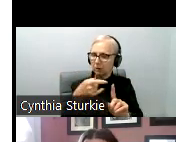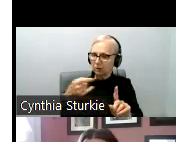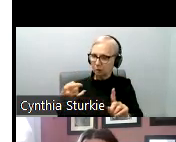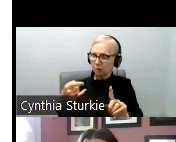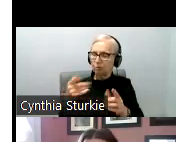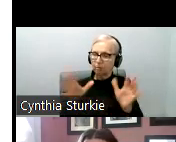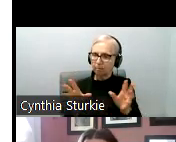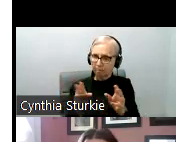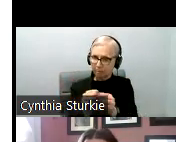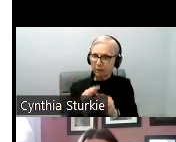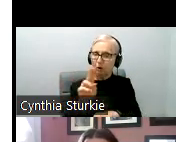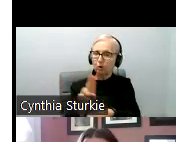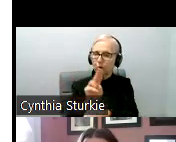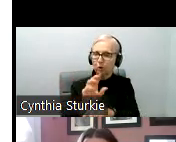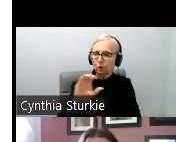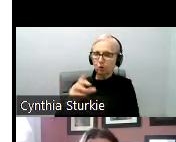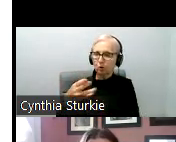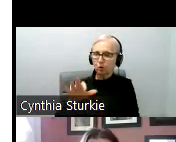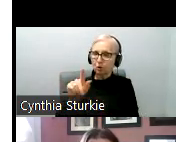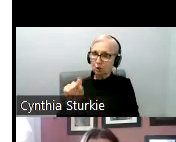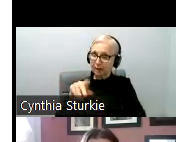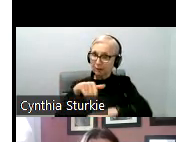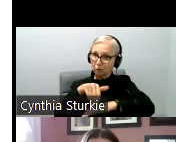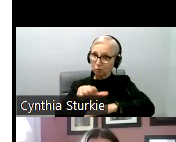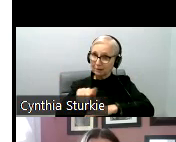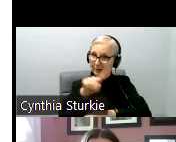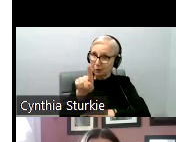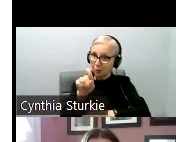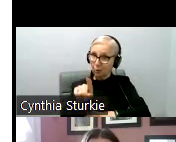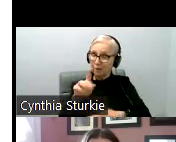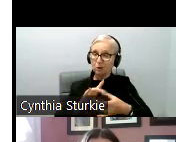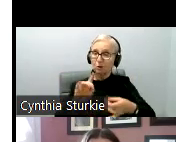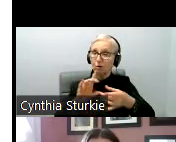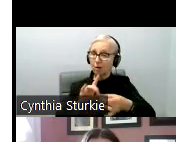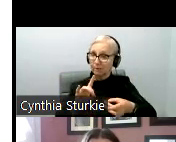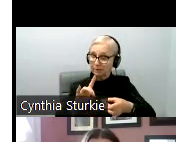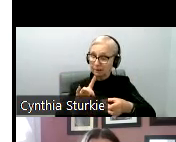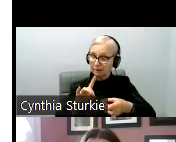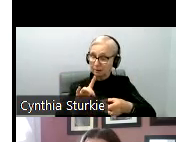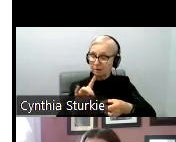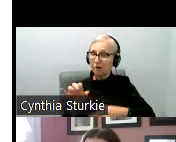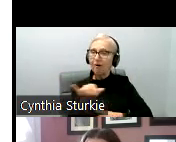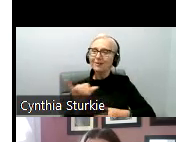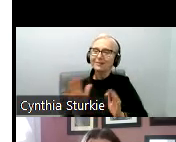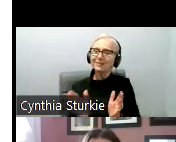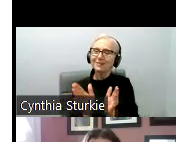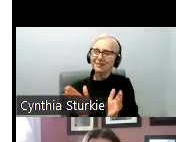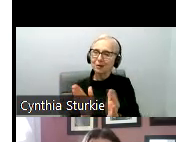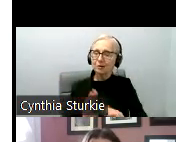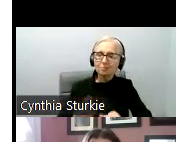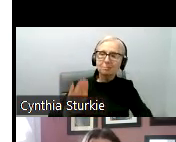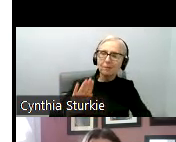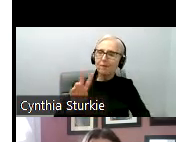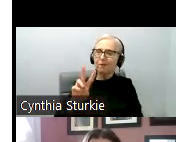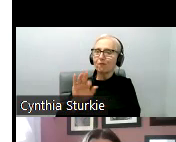can use the chat function to send any questions or comments. We also encourage you to raise your